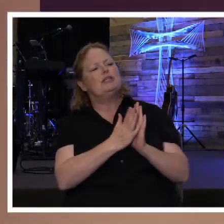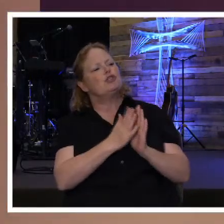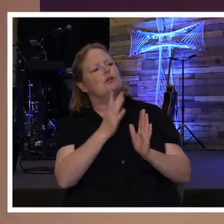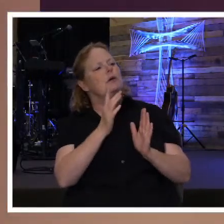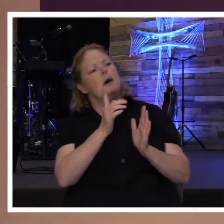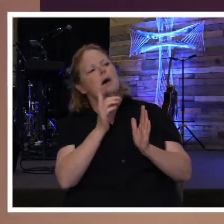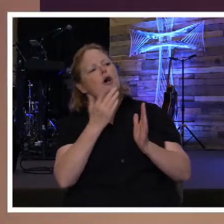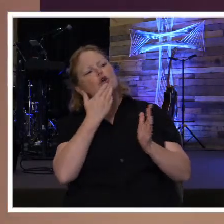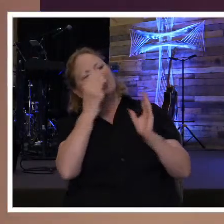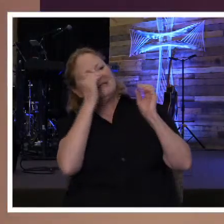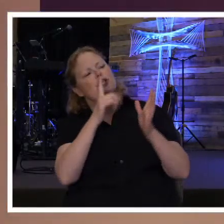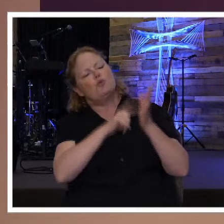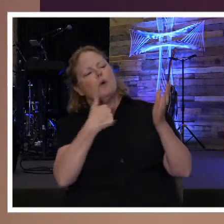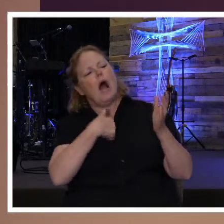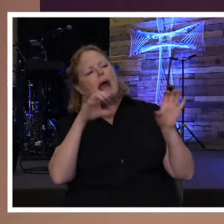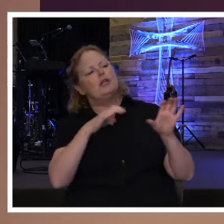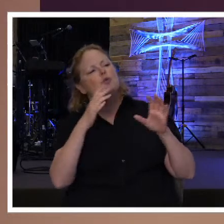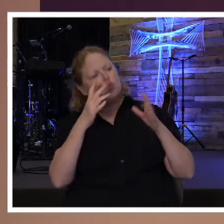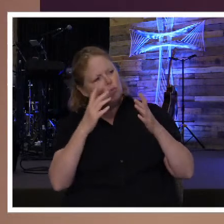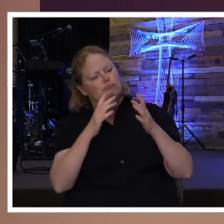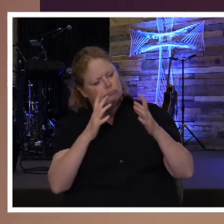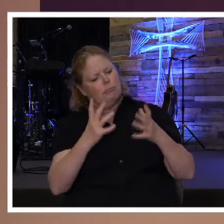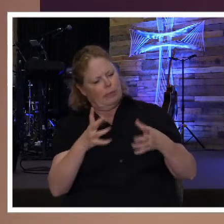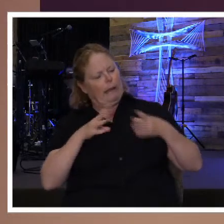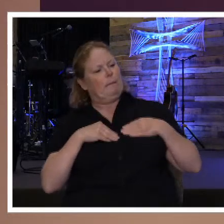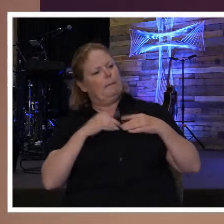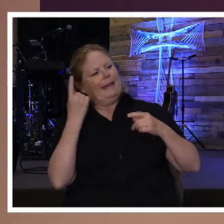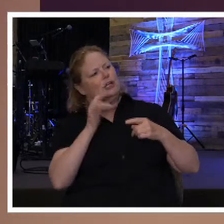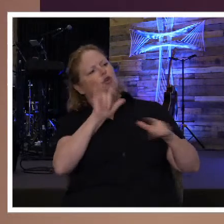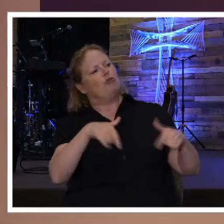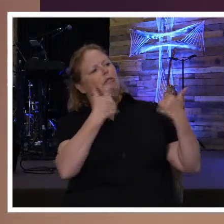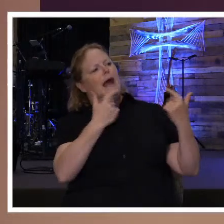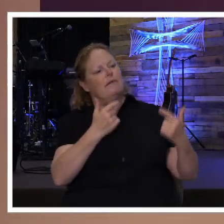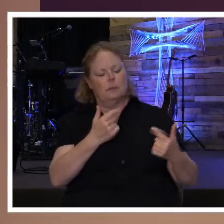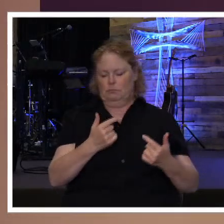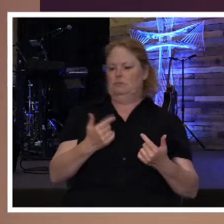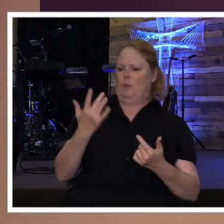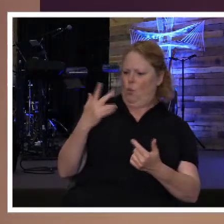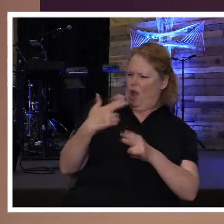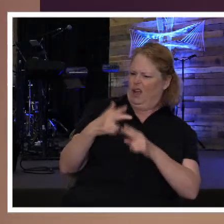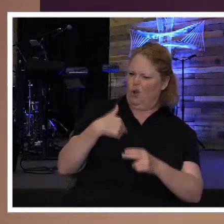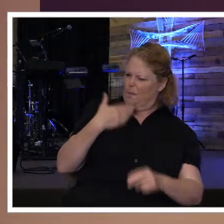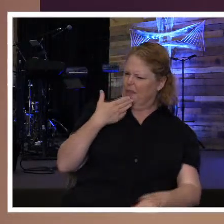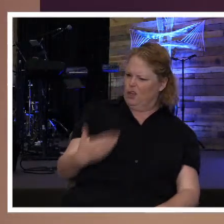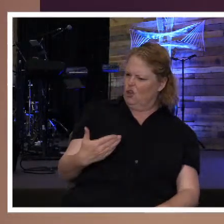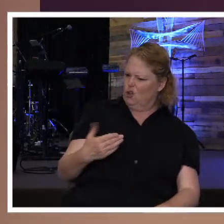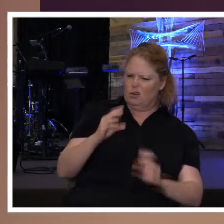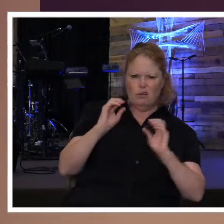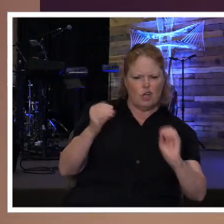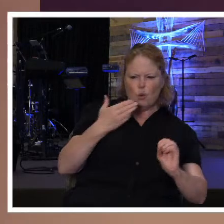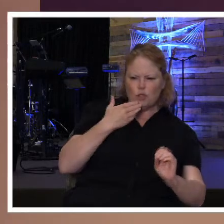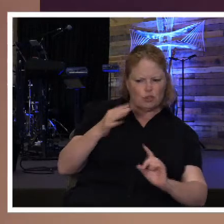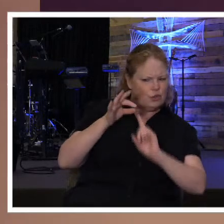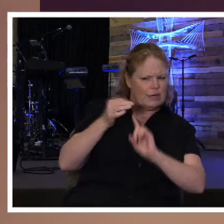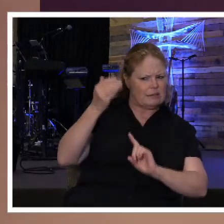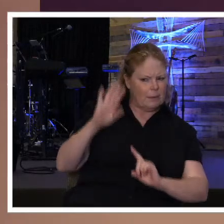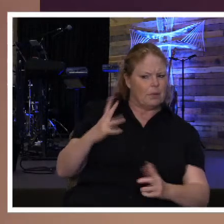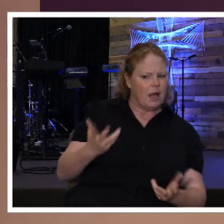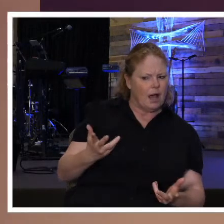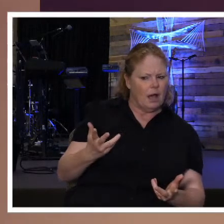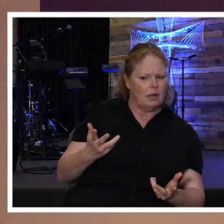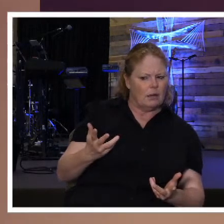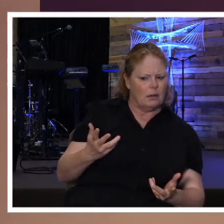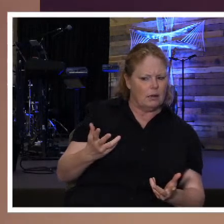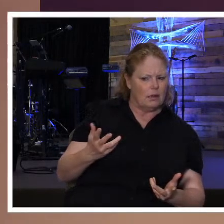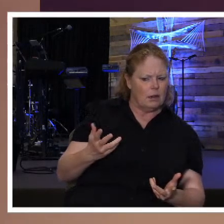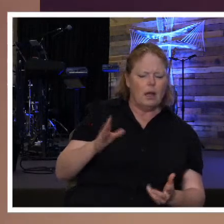do to inherit eternal life?' 'Why do you call me good?' Jesus answered. 'No one is good except God alone.' And